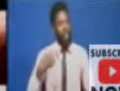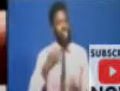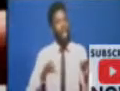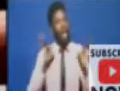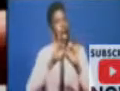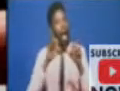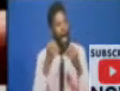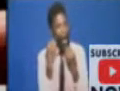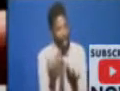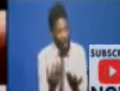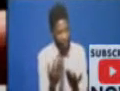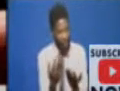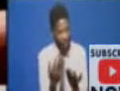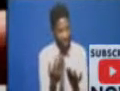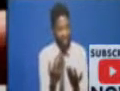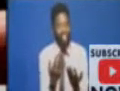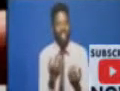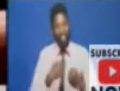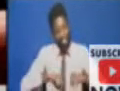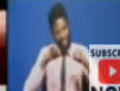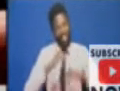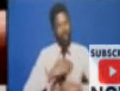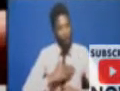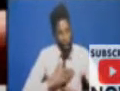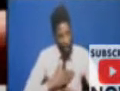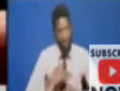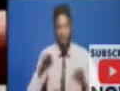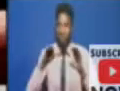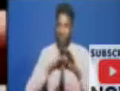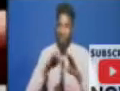Mr. Chairman, honorable members, is